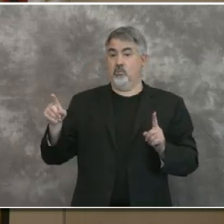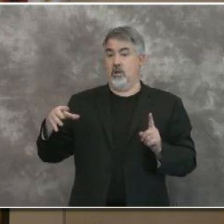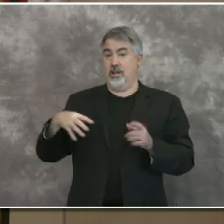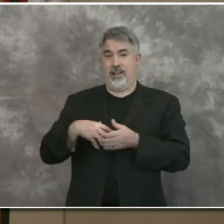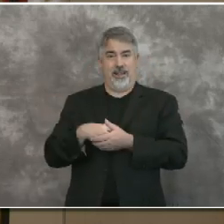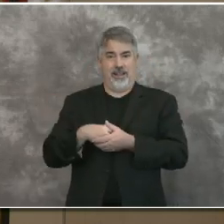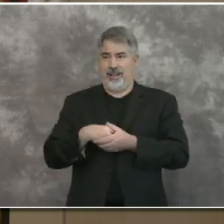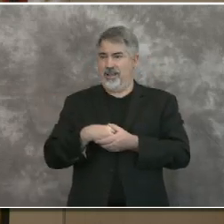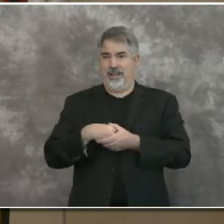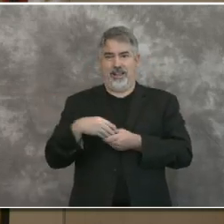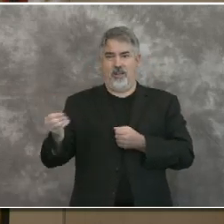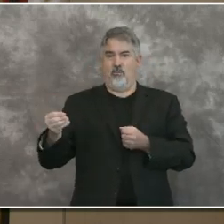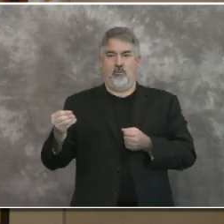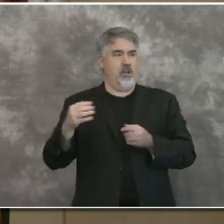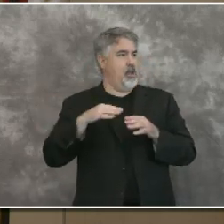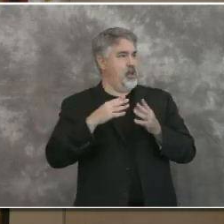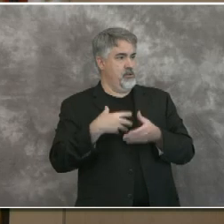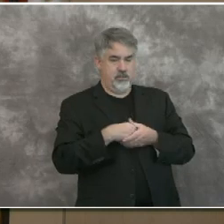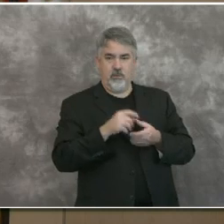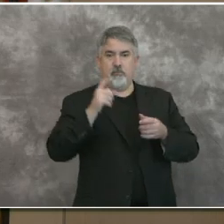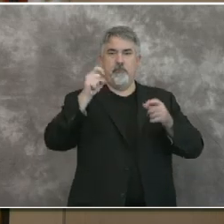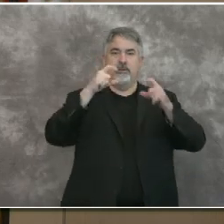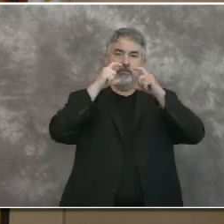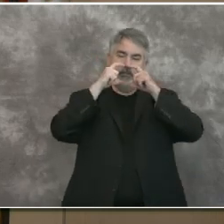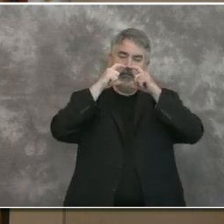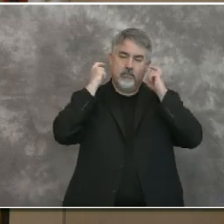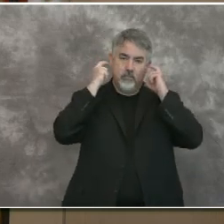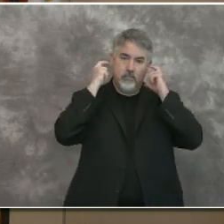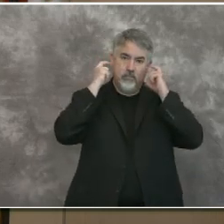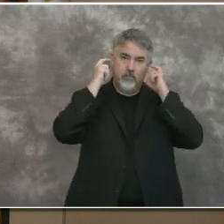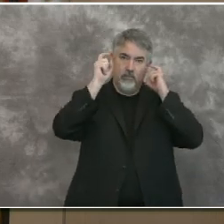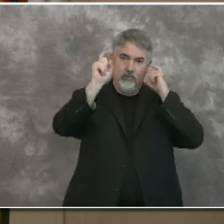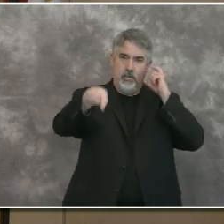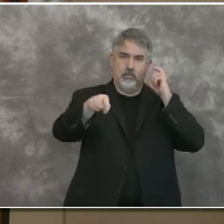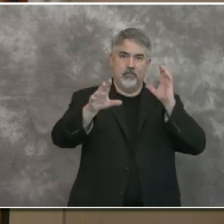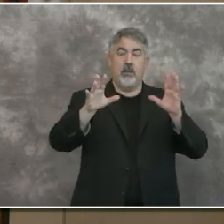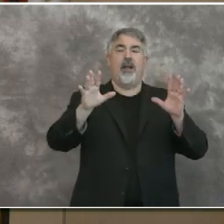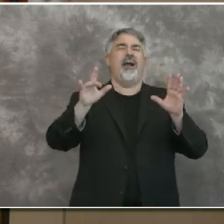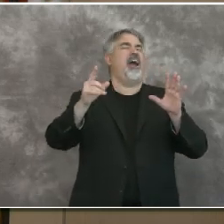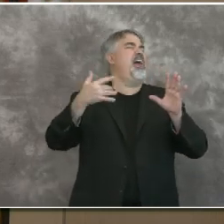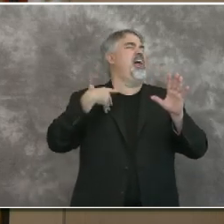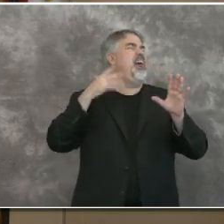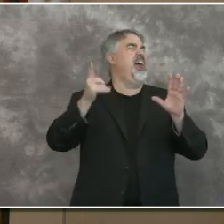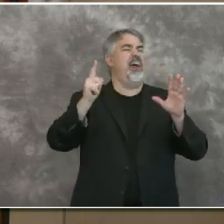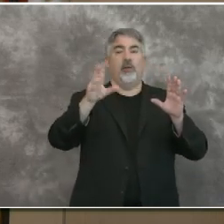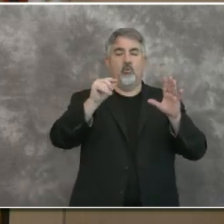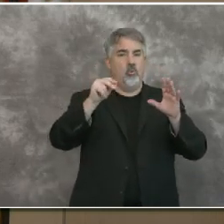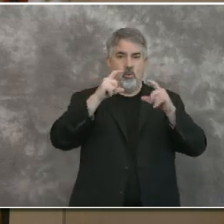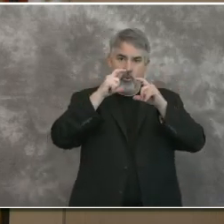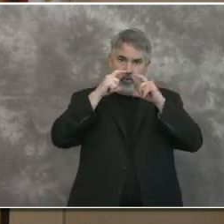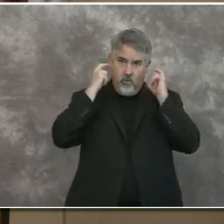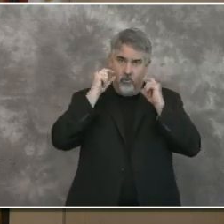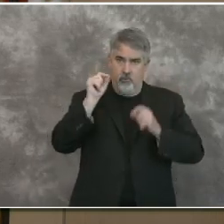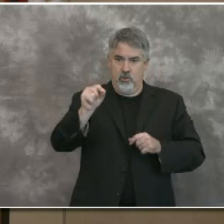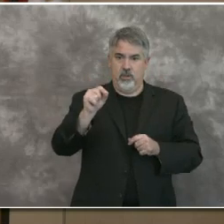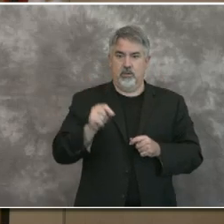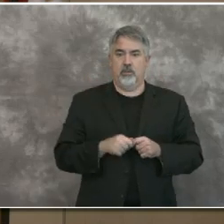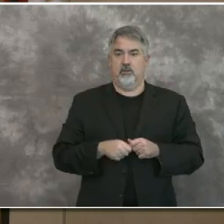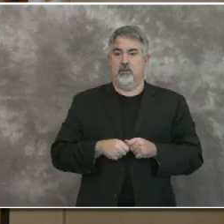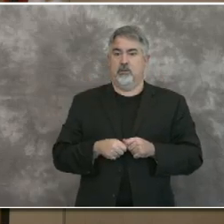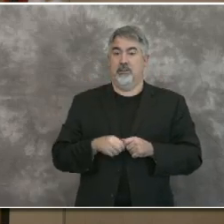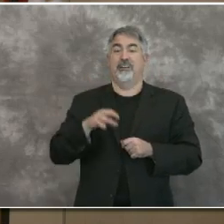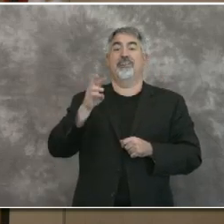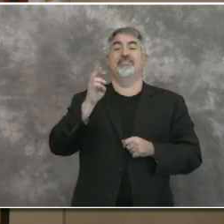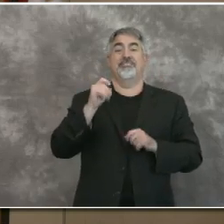should utilize face coverings if they are within 6 feet of individuals. And we recognize that